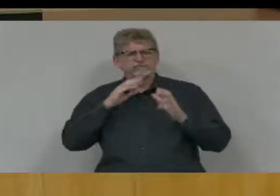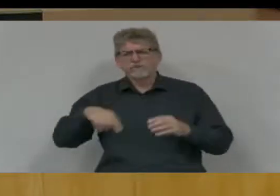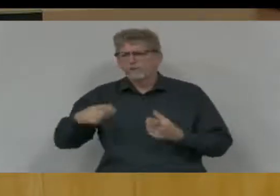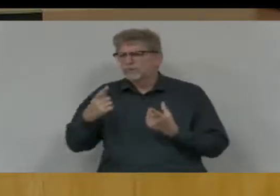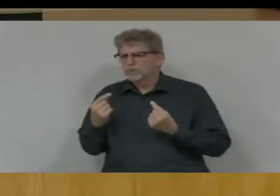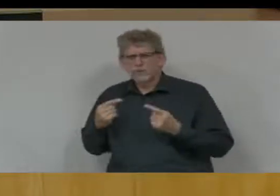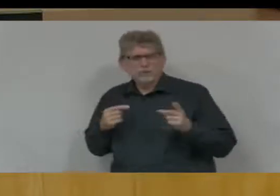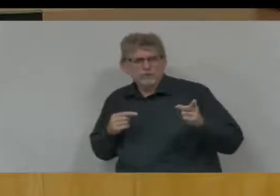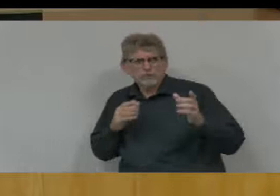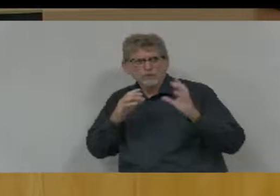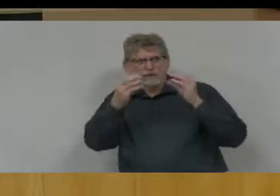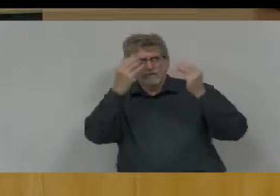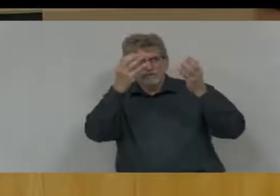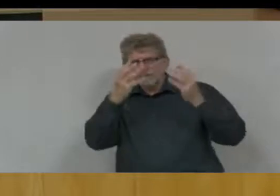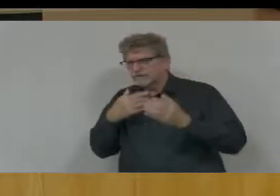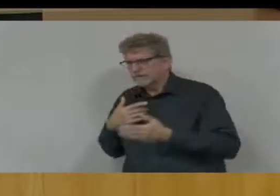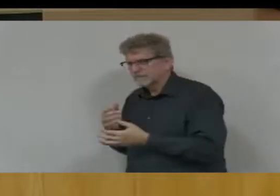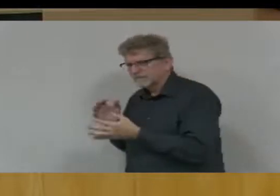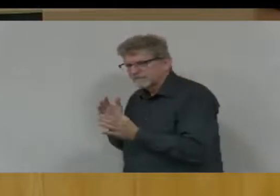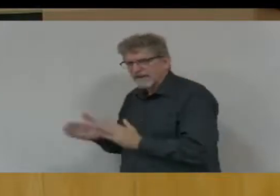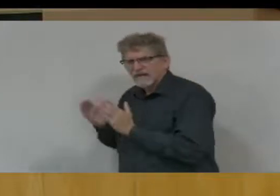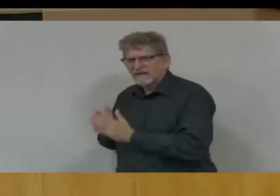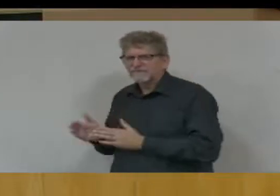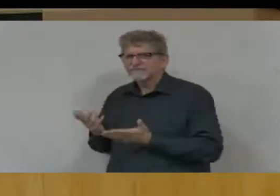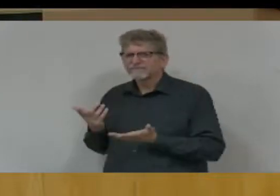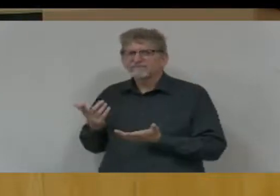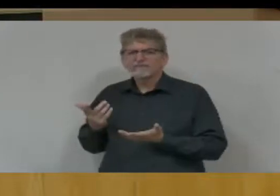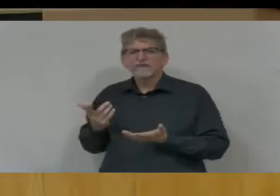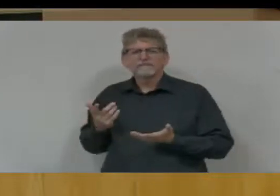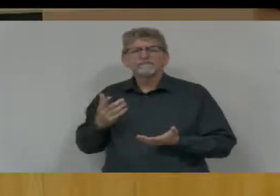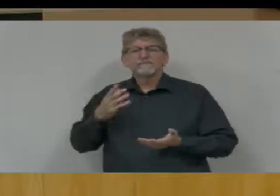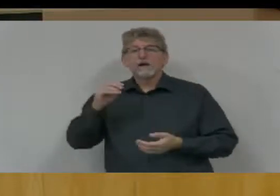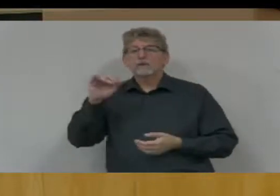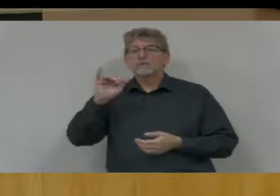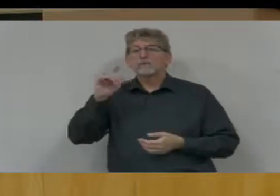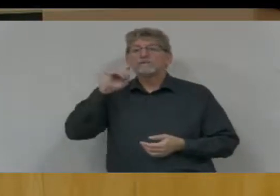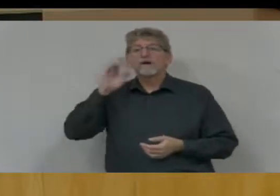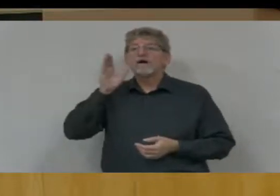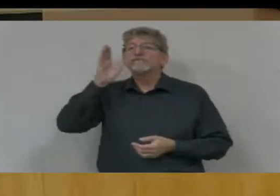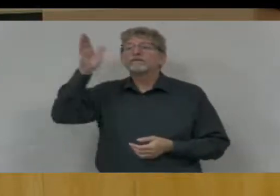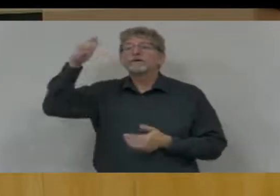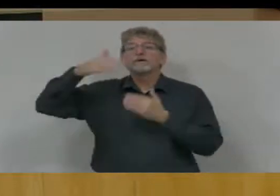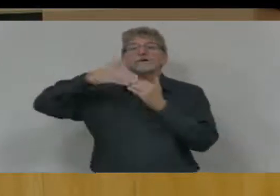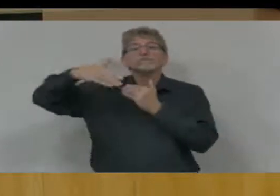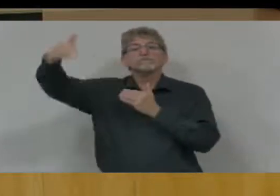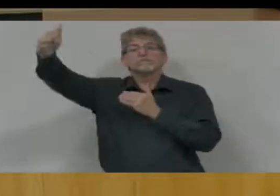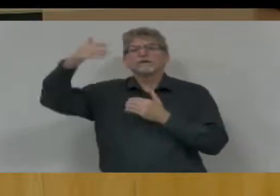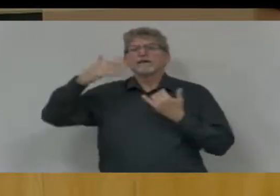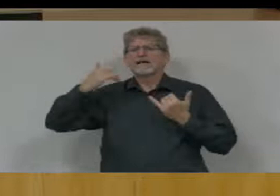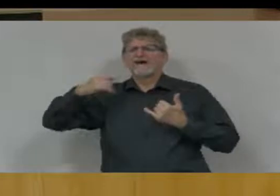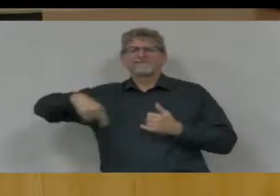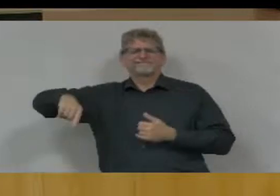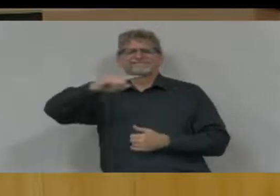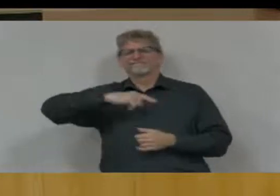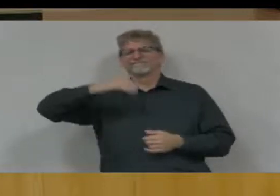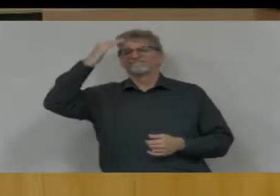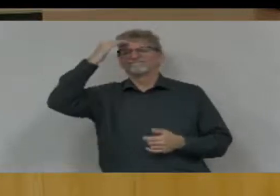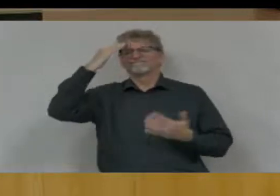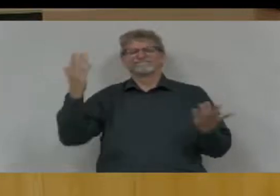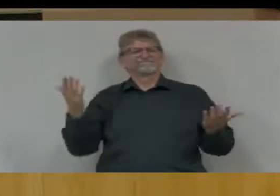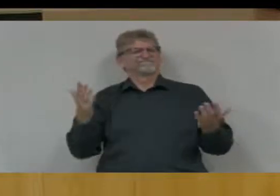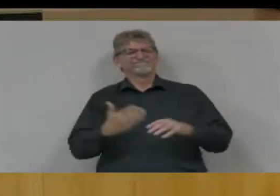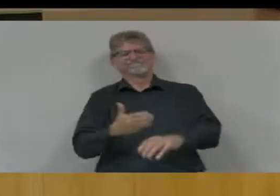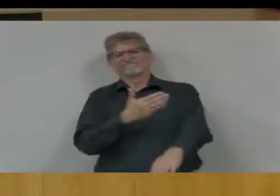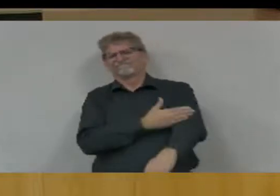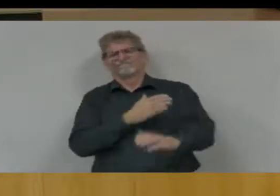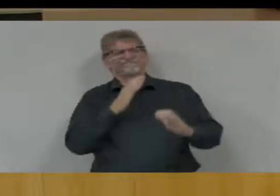and for future conversations. We now have the communication lines wide open, and so that I